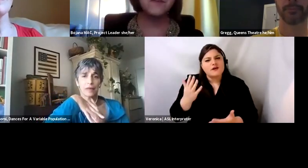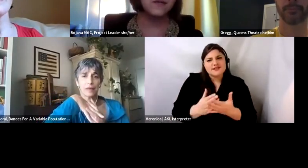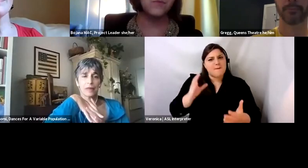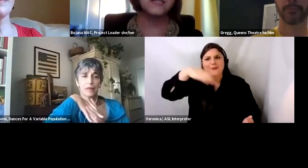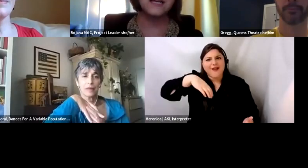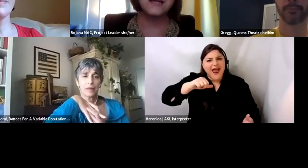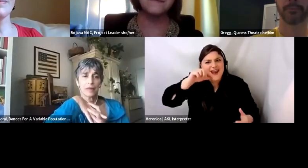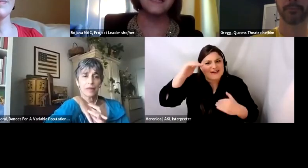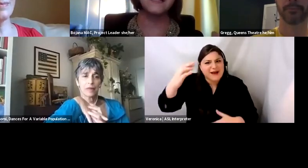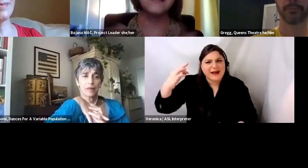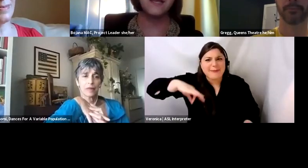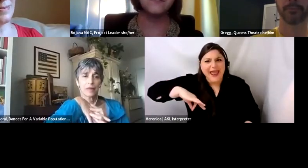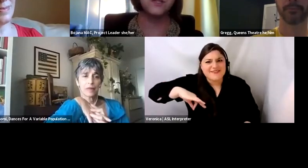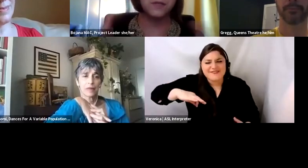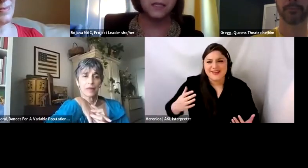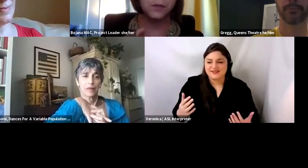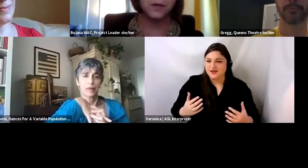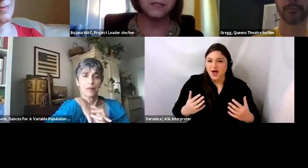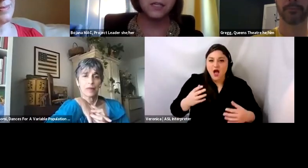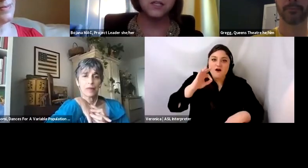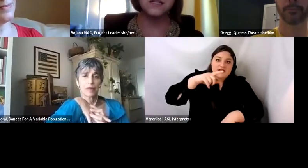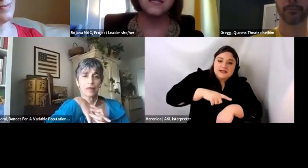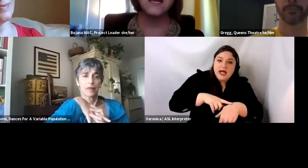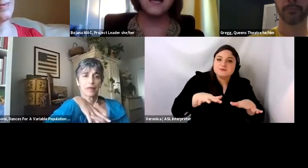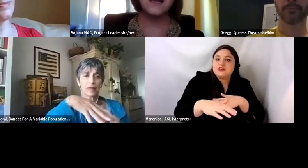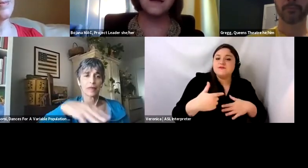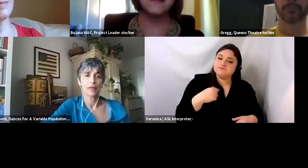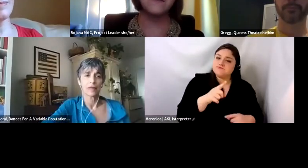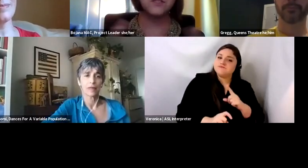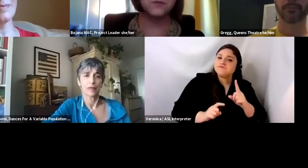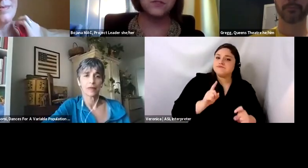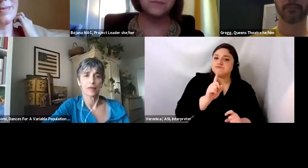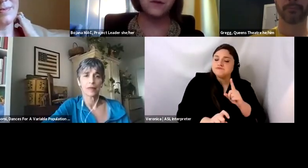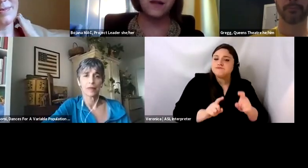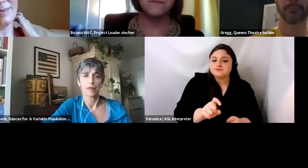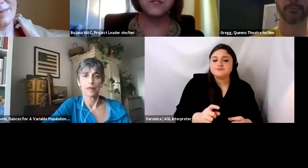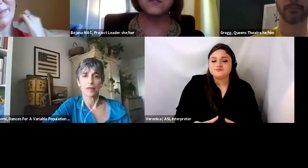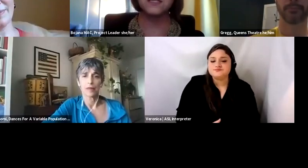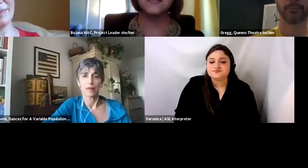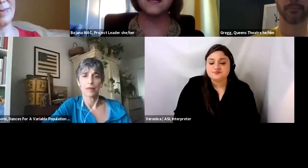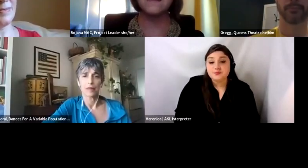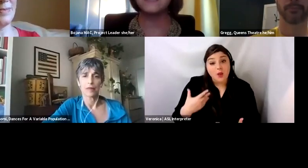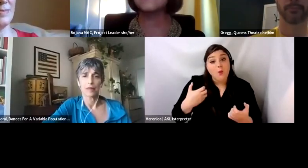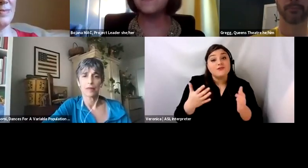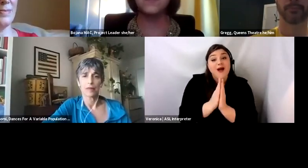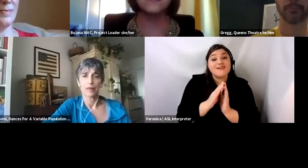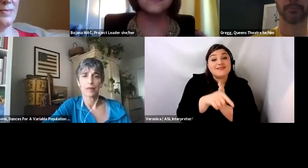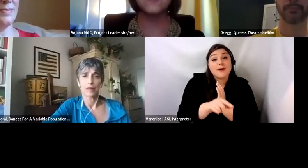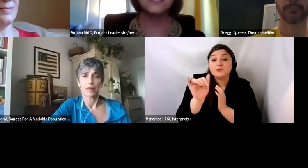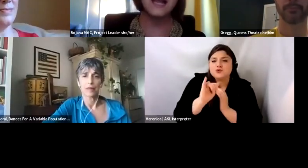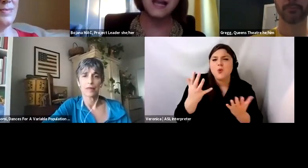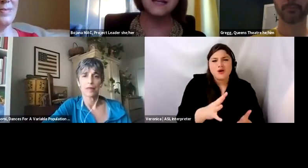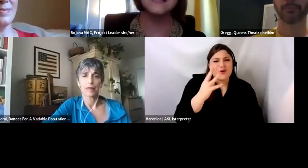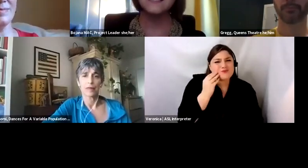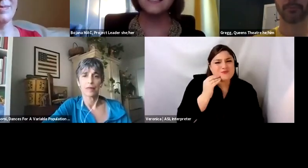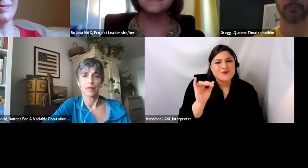having more time and kind of having to go within the organization and having to do to program virtually, asking them what